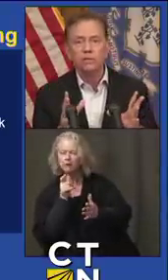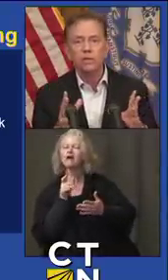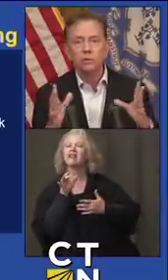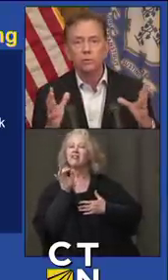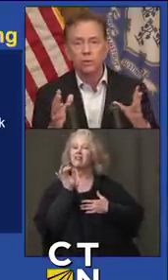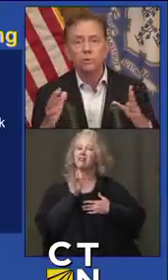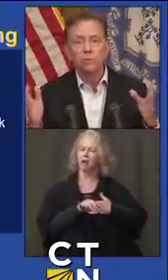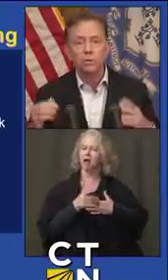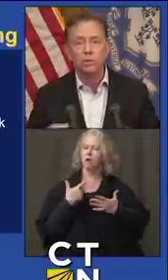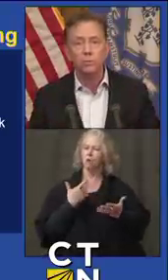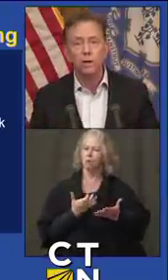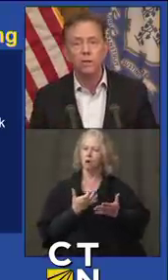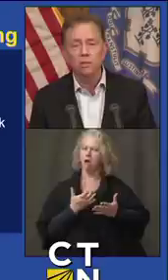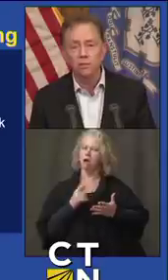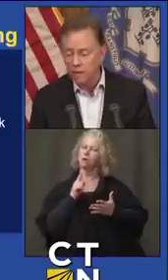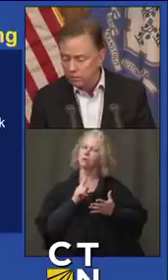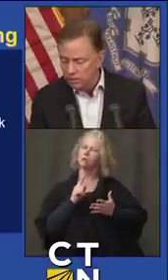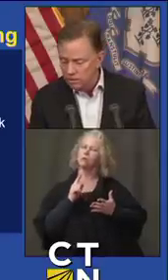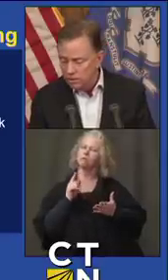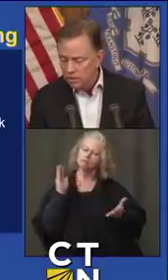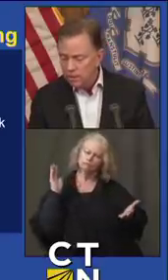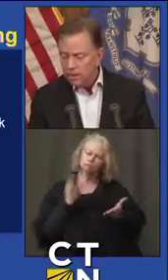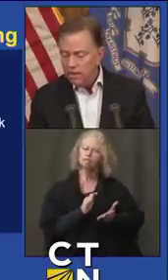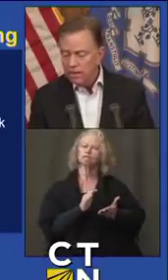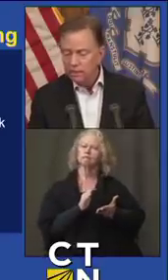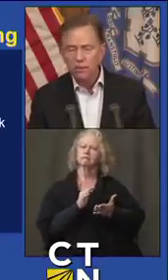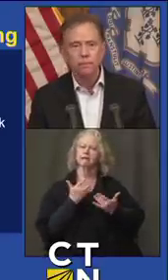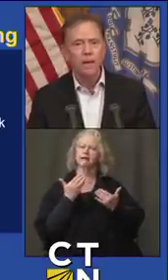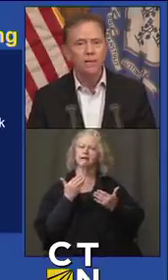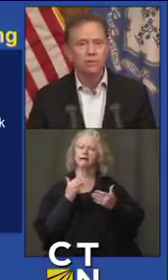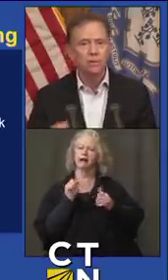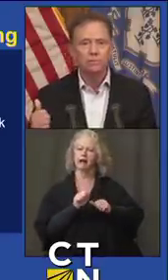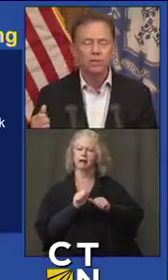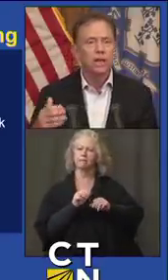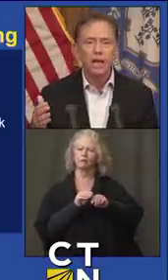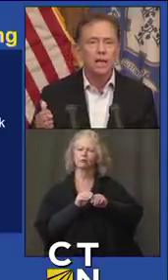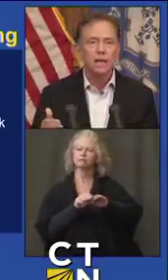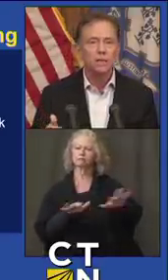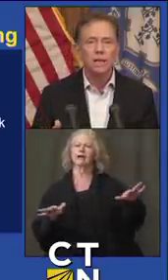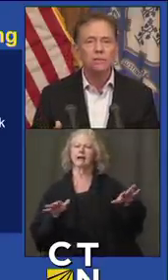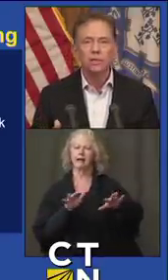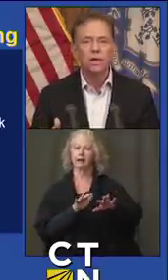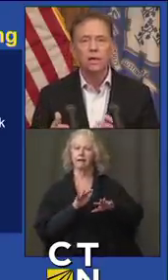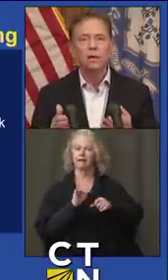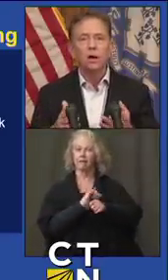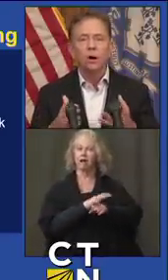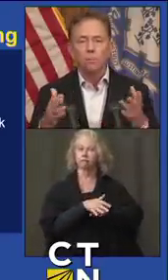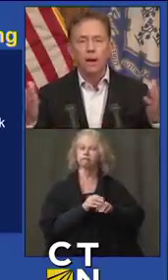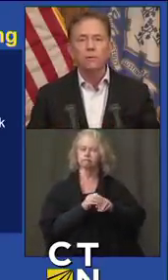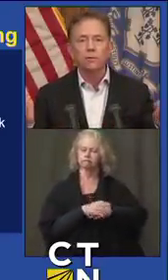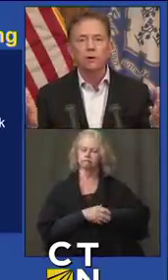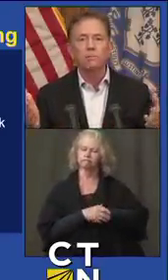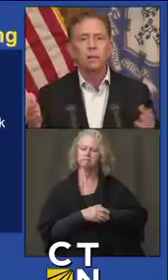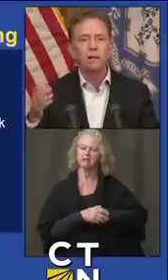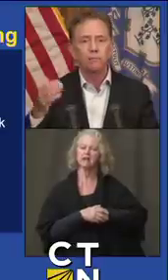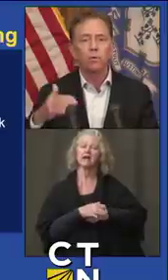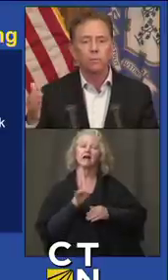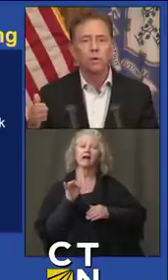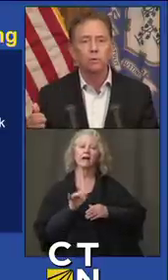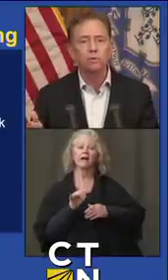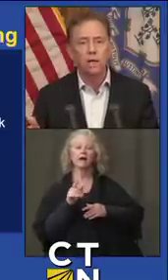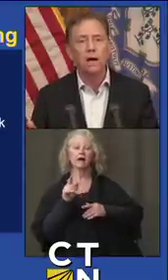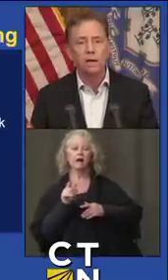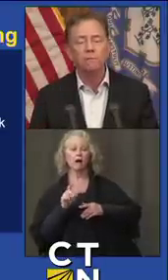can continue to reduce the spread of this virus. And as of today, late today, our Microsoft